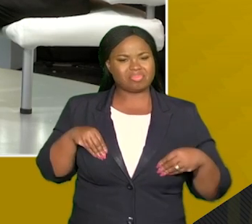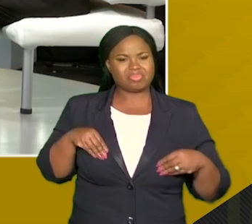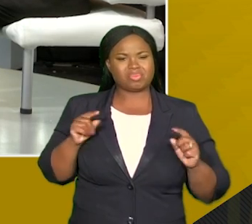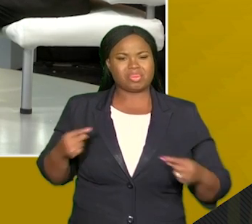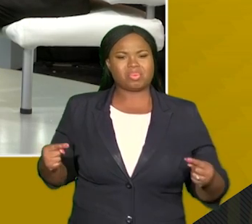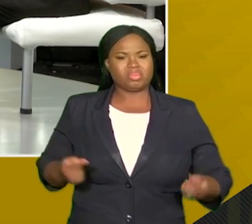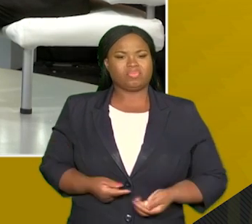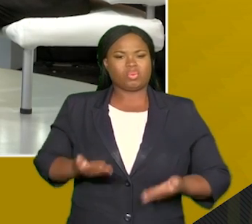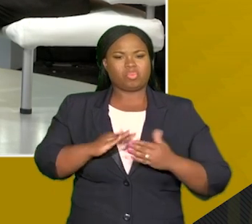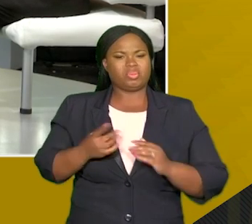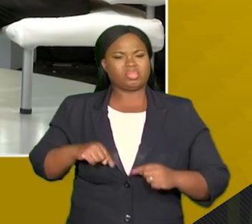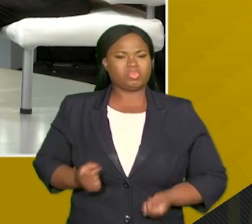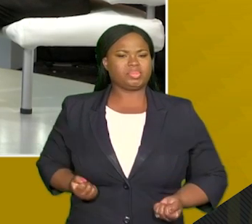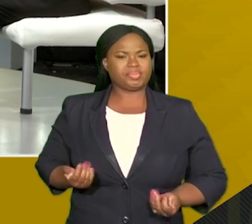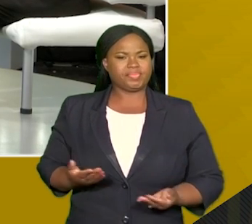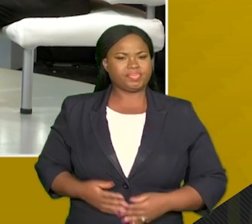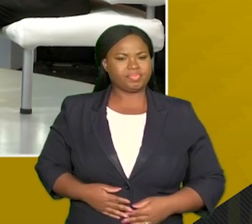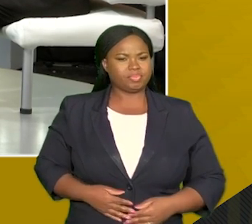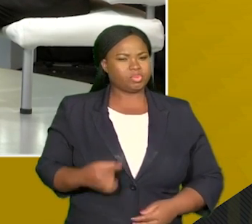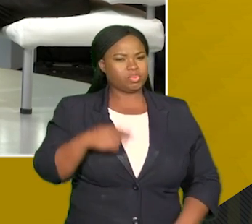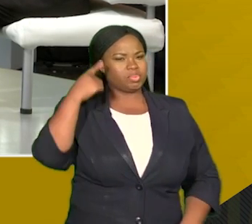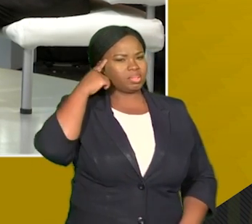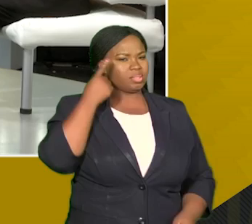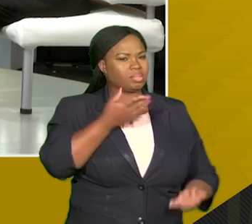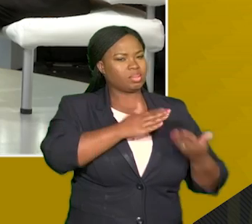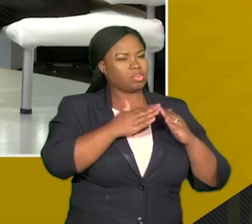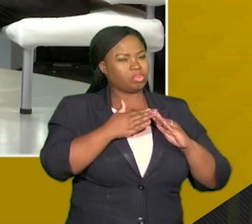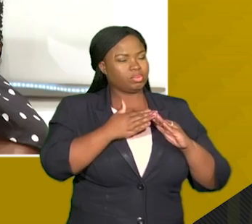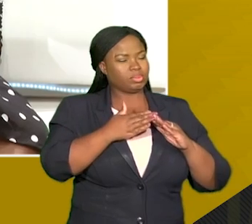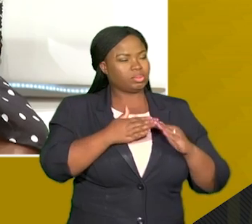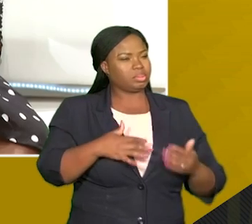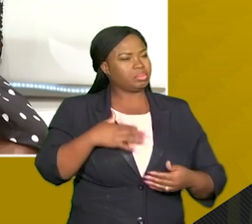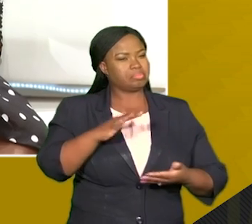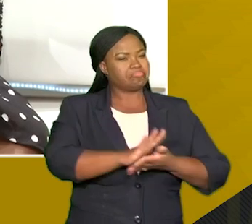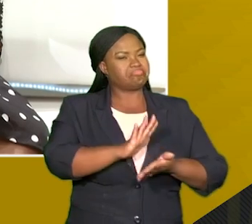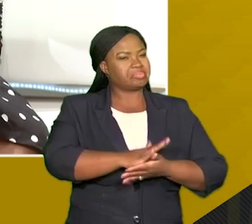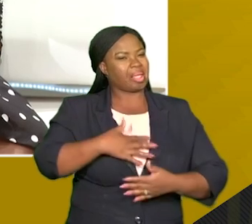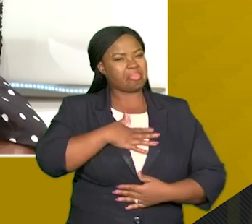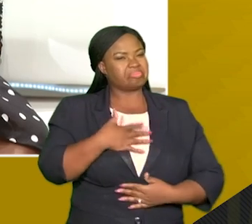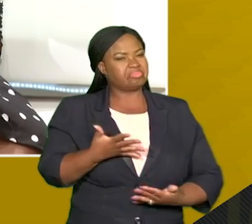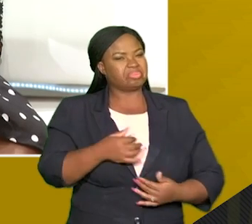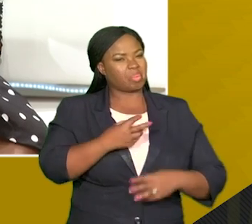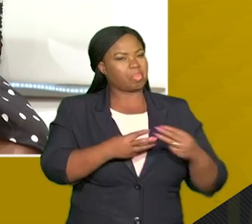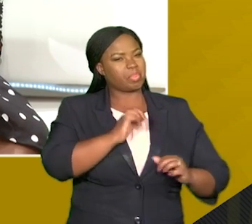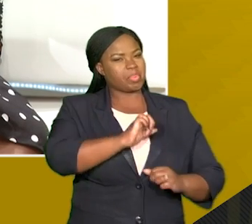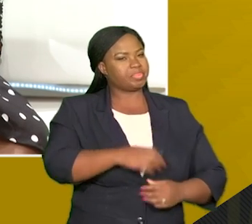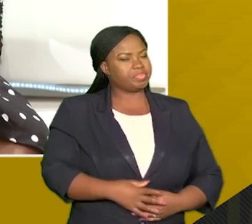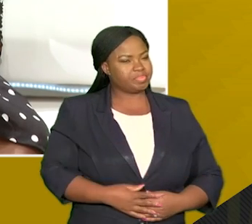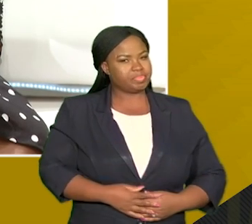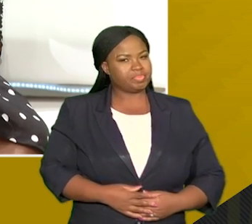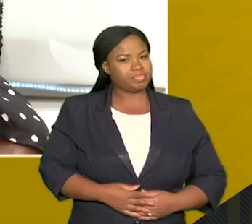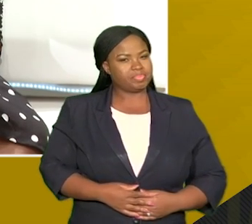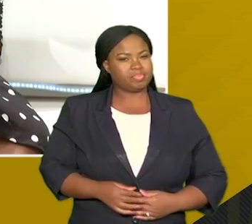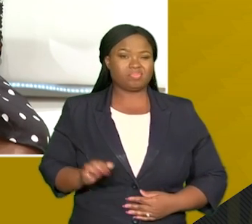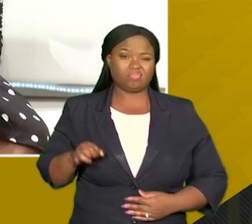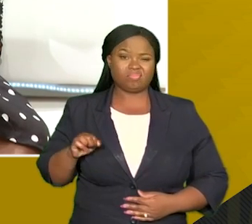from the community that we serve. Mm. Do you think, umphakathi John, I would appreciate umsebenzi enwenza?